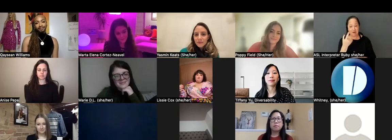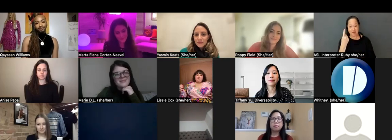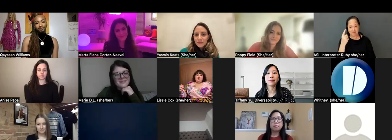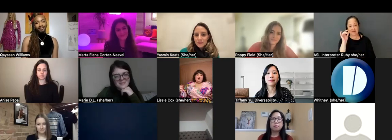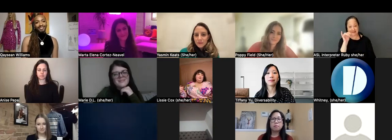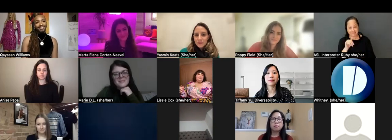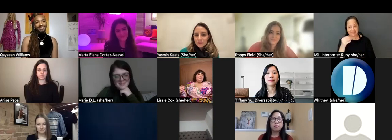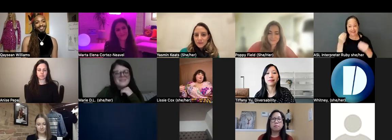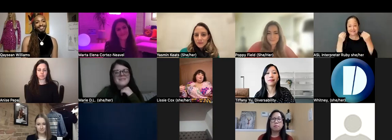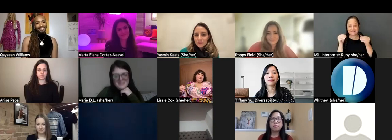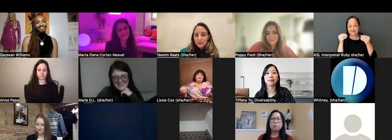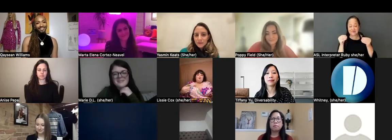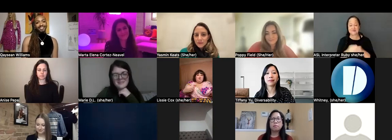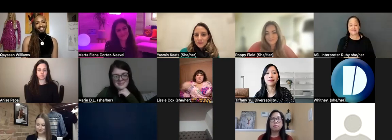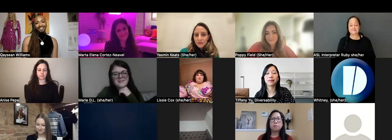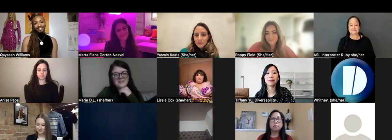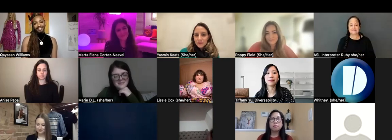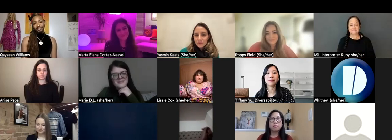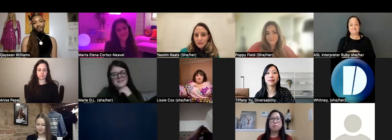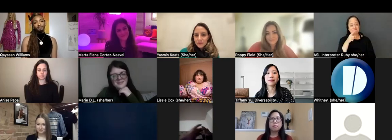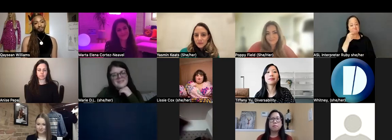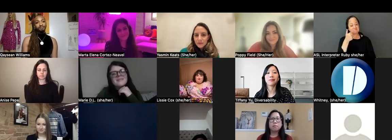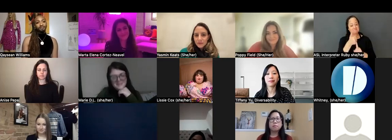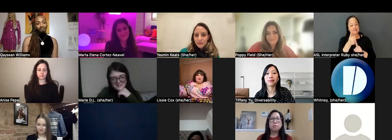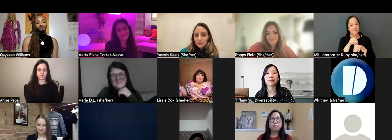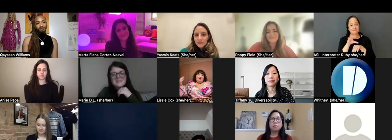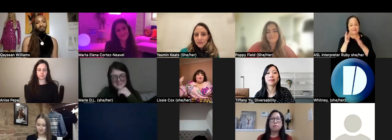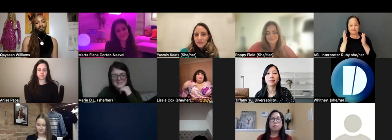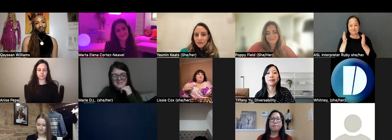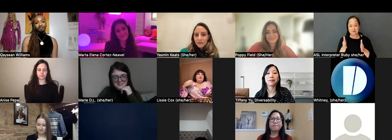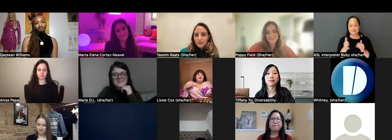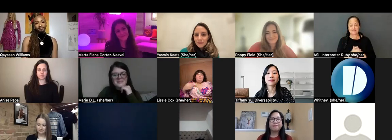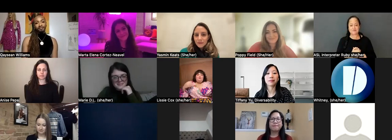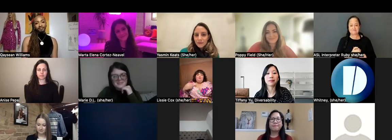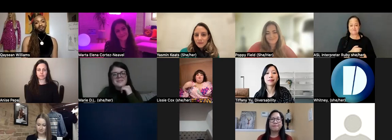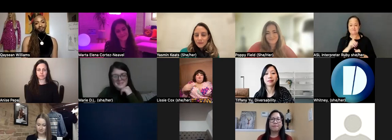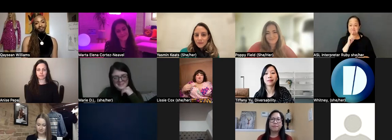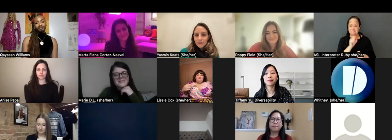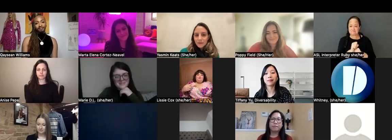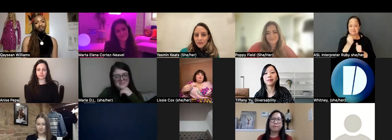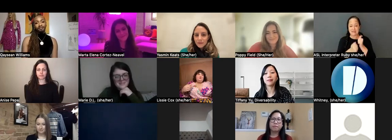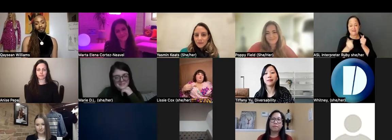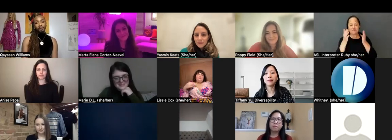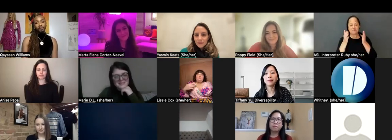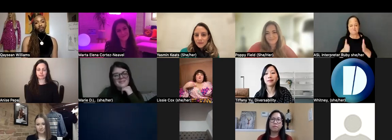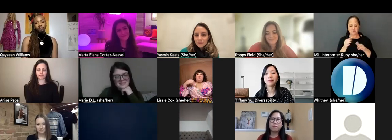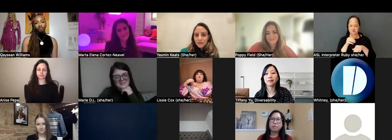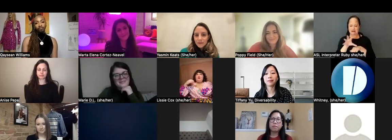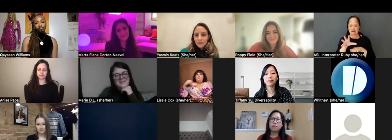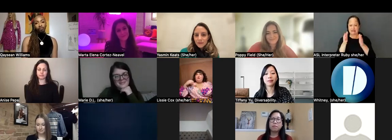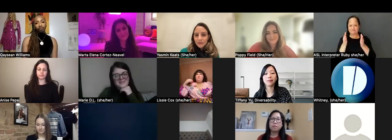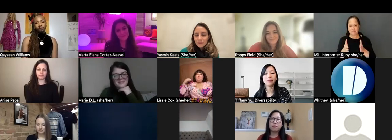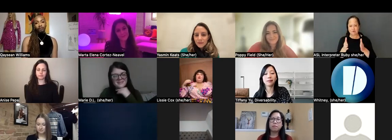blah store, and then you're an influencer. Like literally every person is an influencer. You